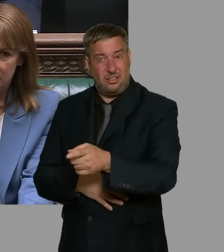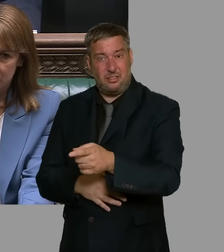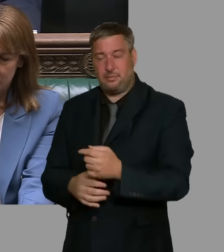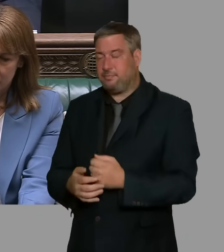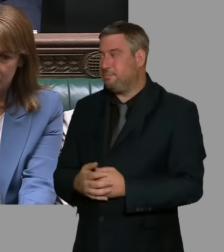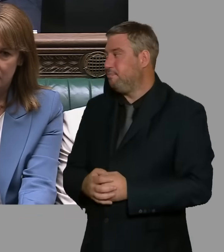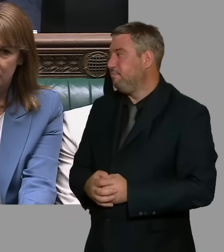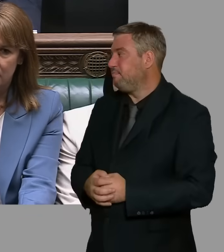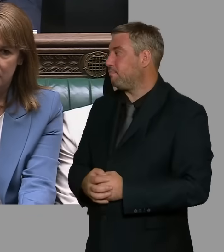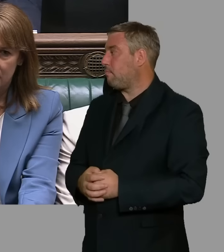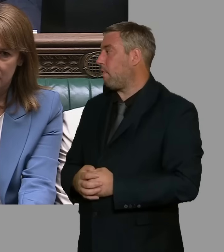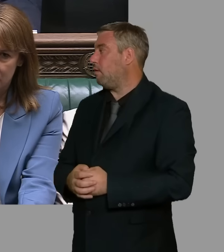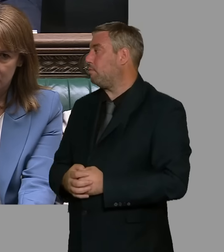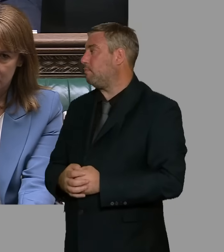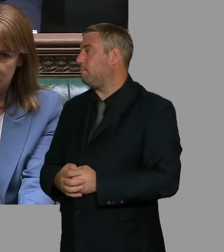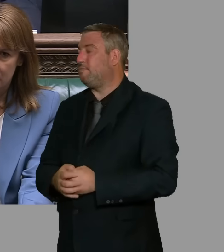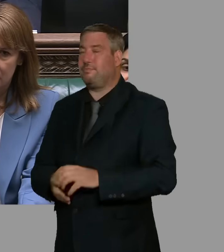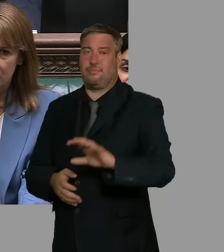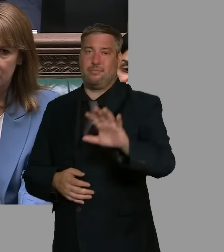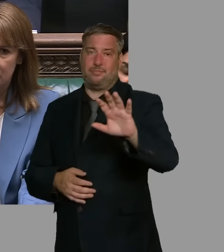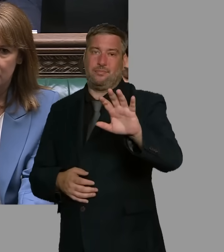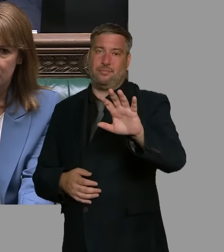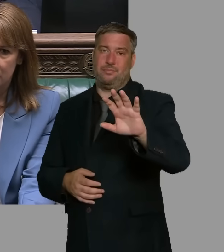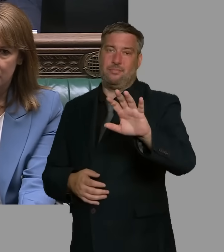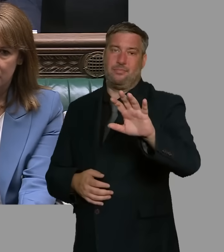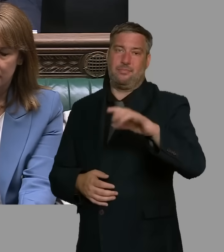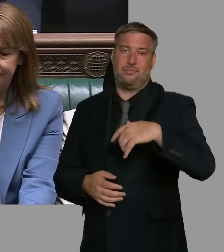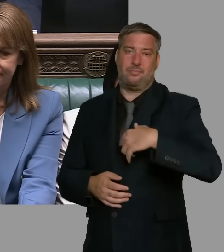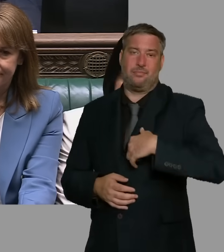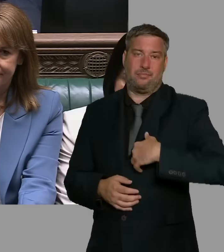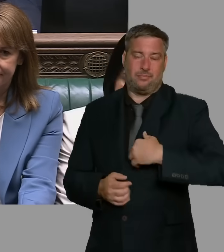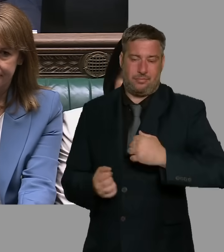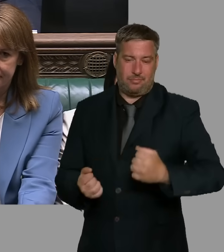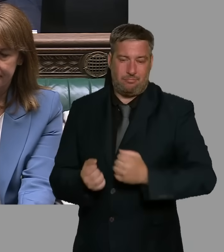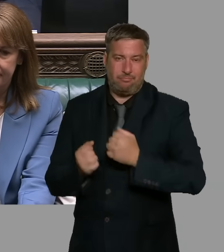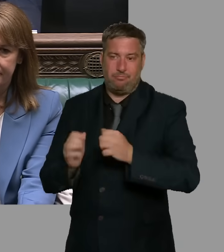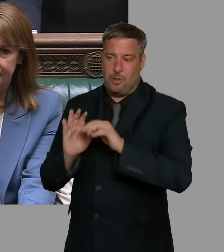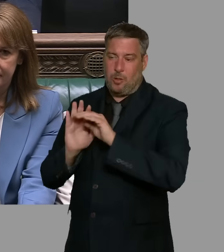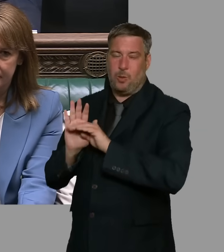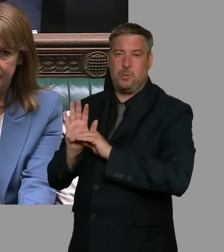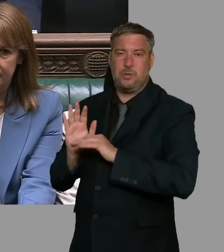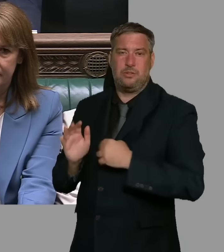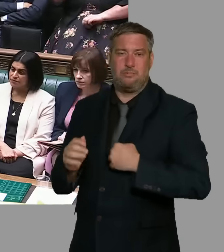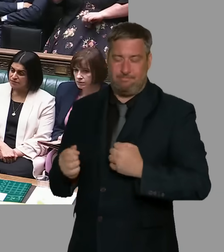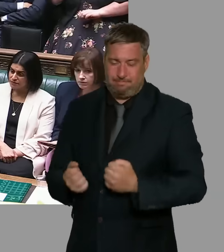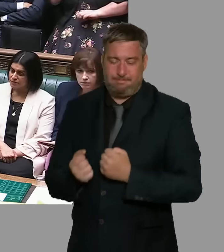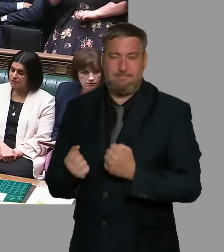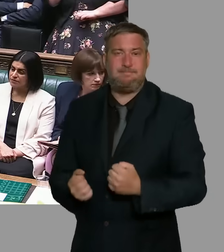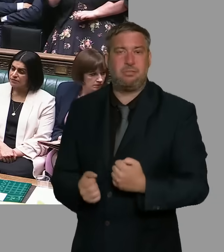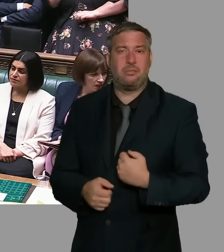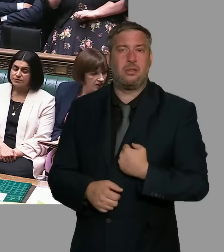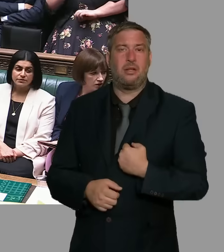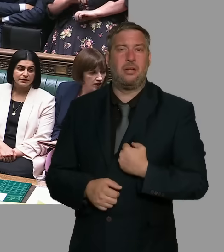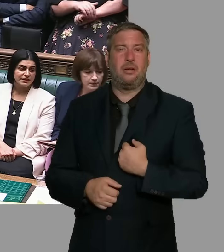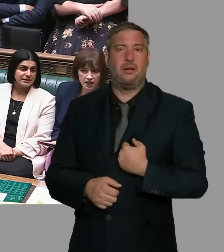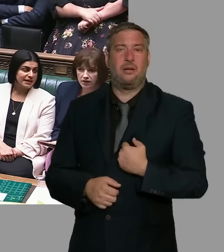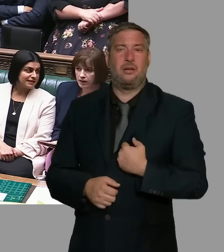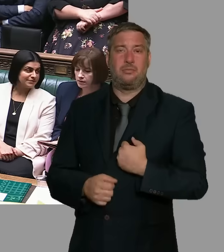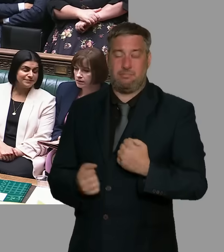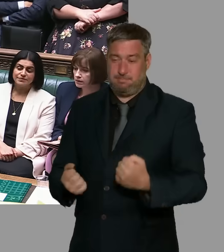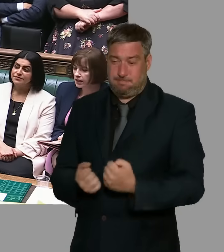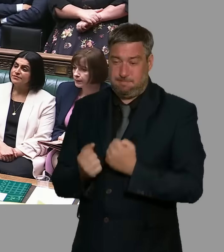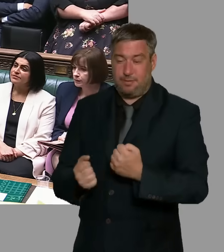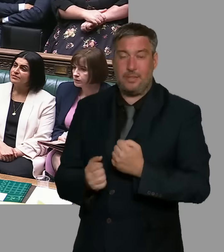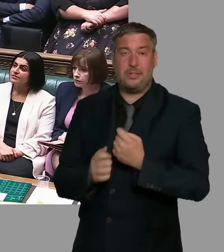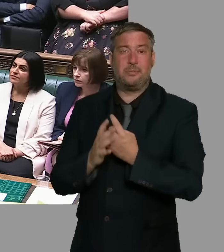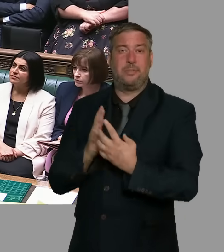The Deputy Prime Minister referred herself to the adviser. It was a clear finding, and she did the right thing. Mr Speaker,